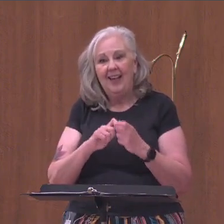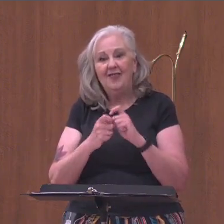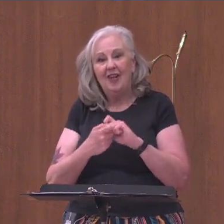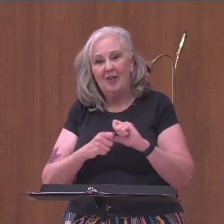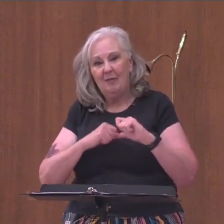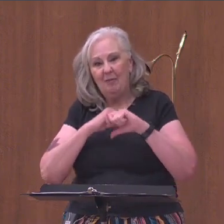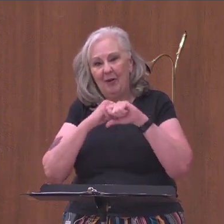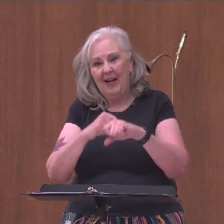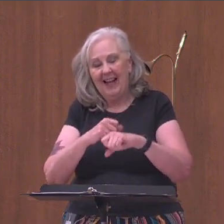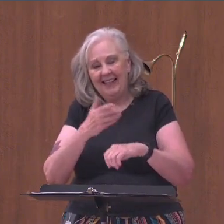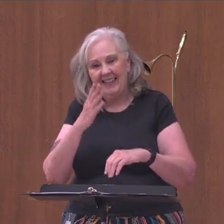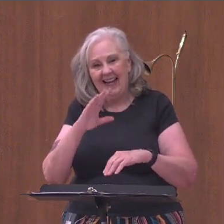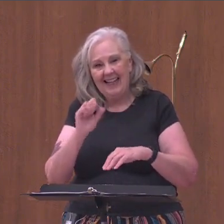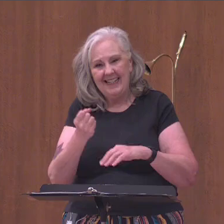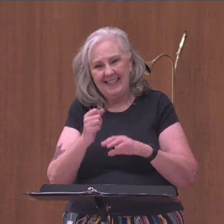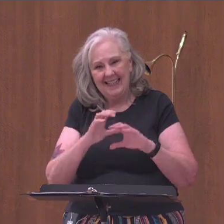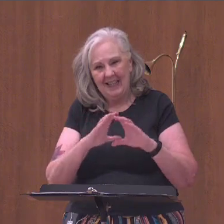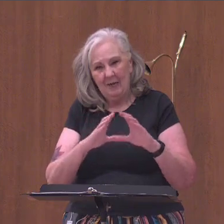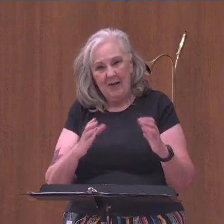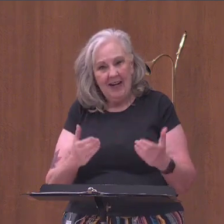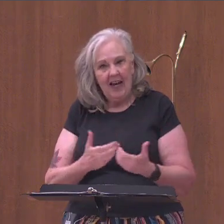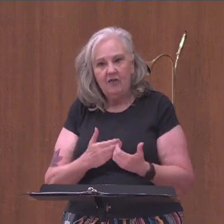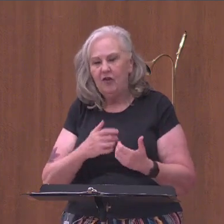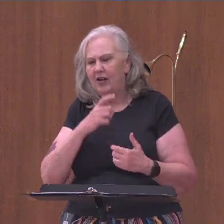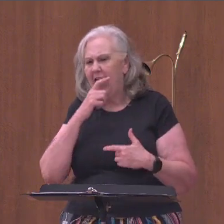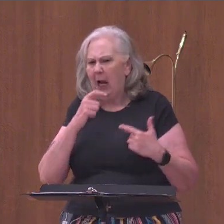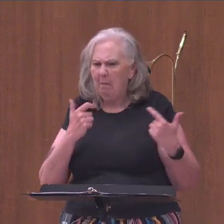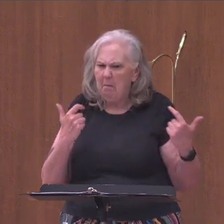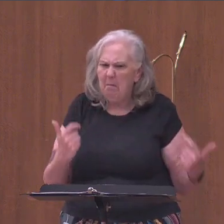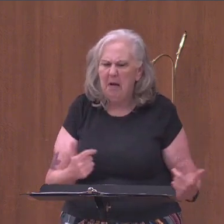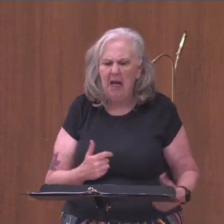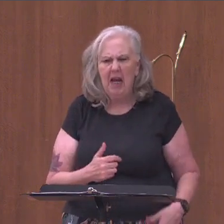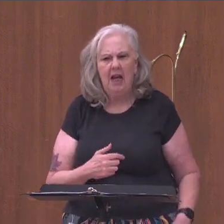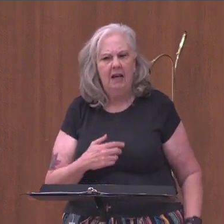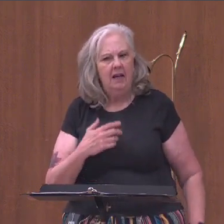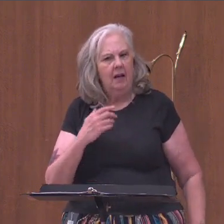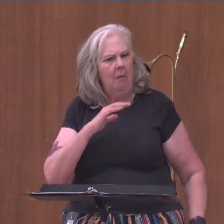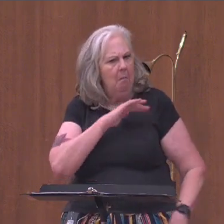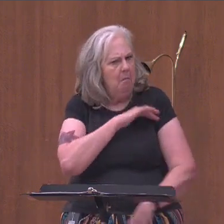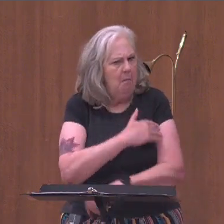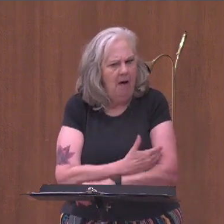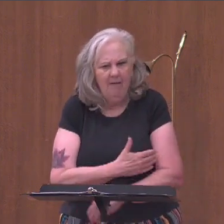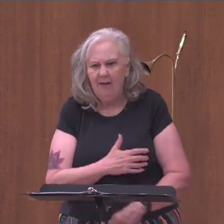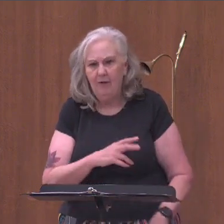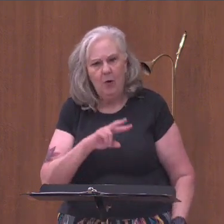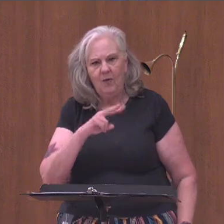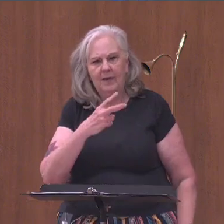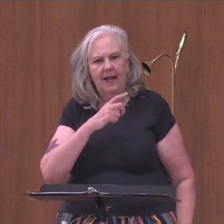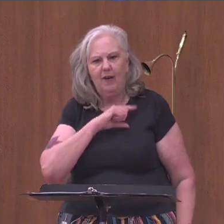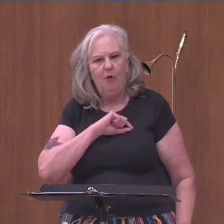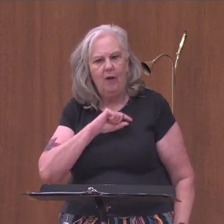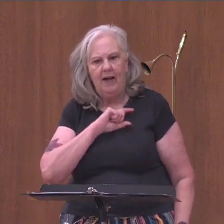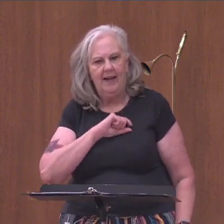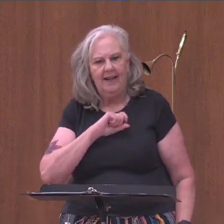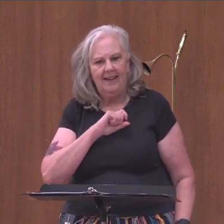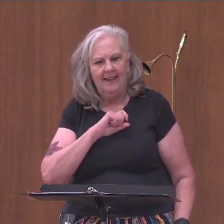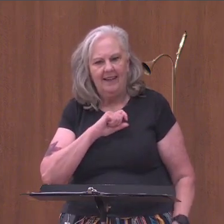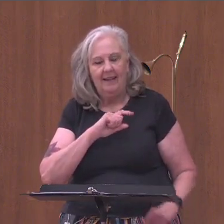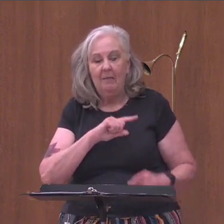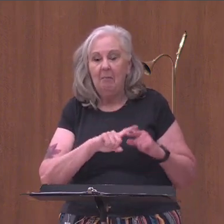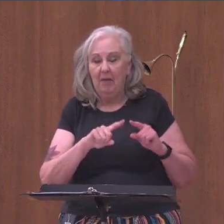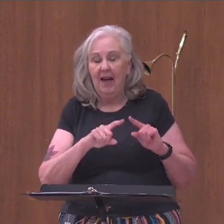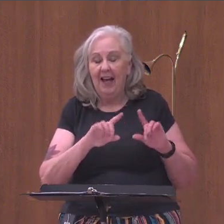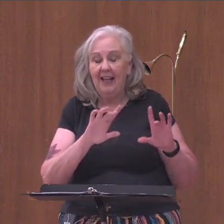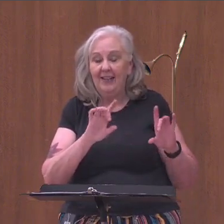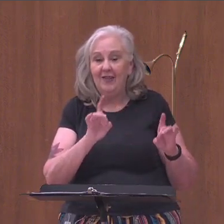creation. Cole wasn't big or powerful. He was just a second grader, but his light shone.